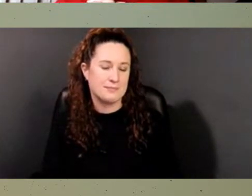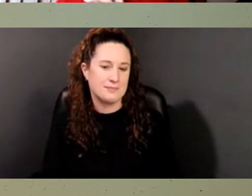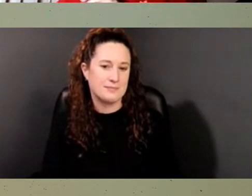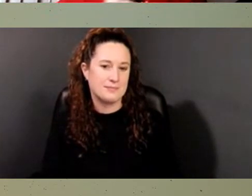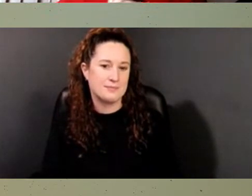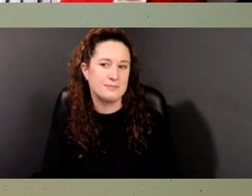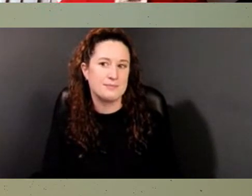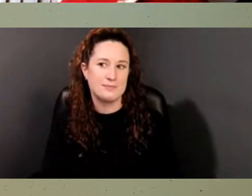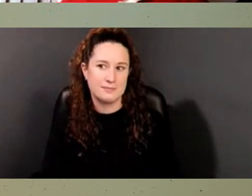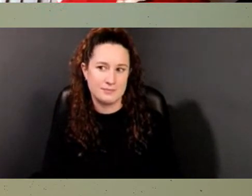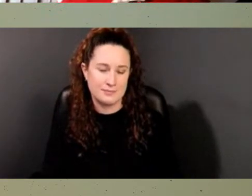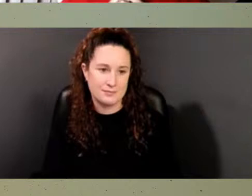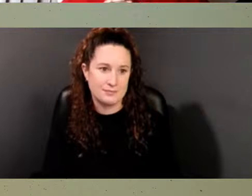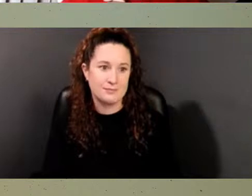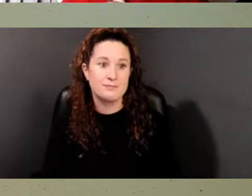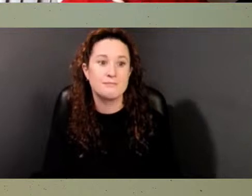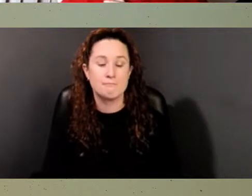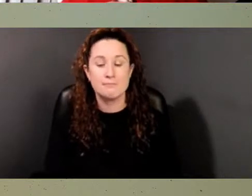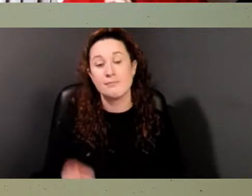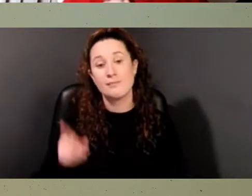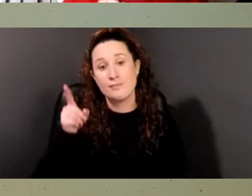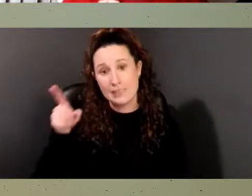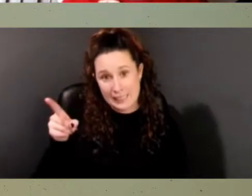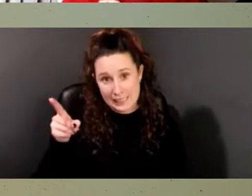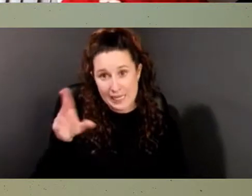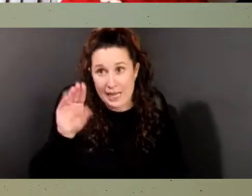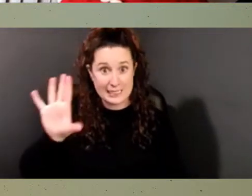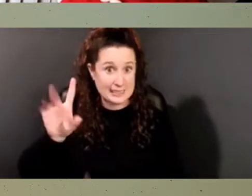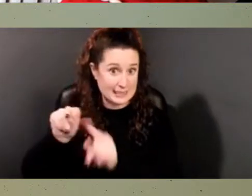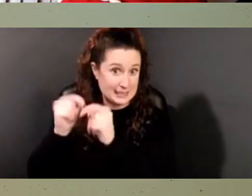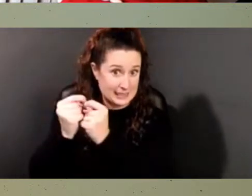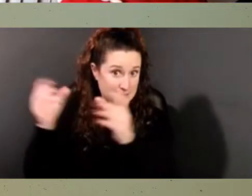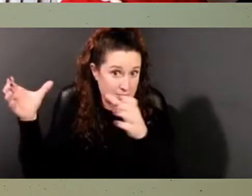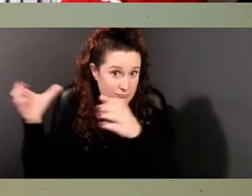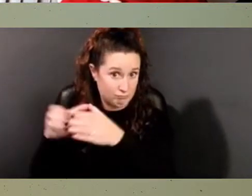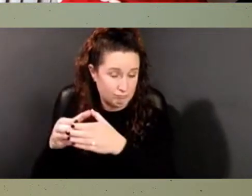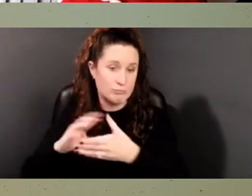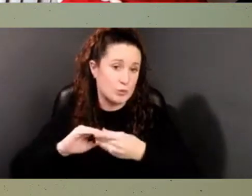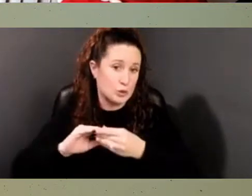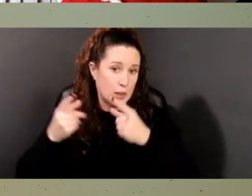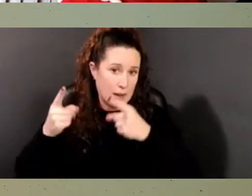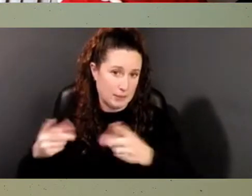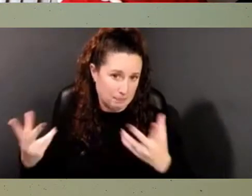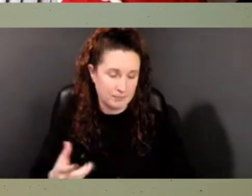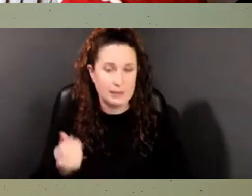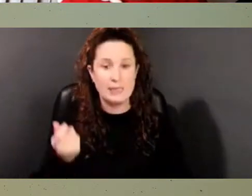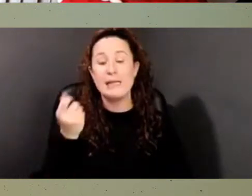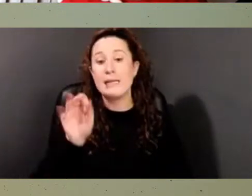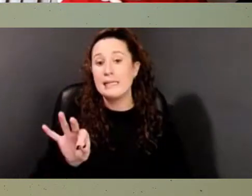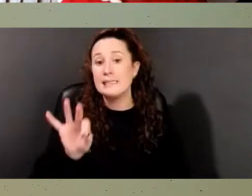And so then him and his team, the story is thus. In 1989 in